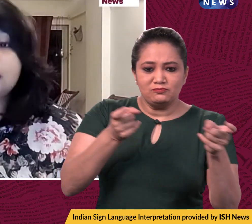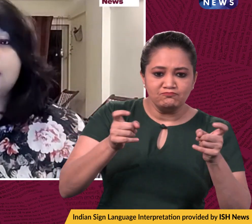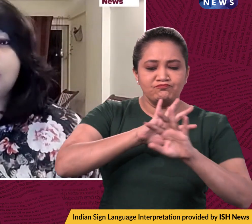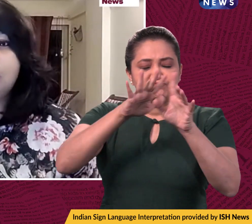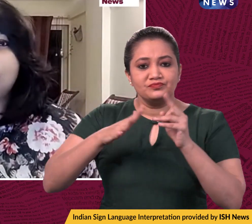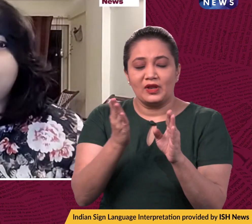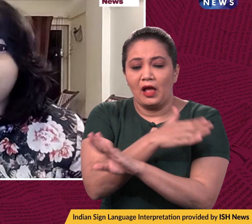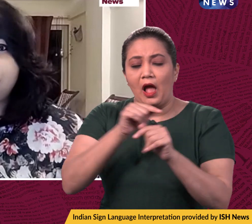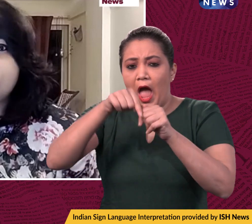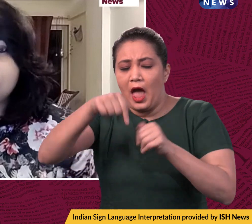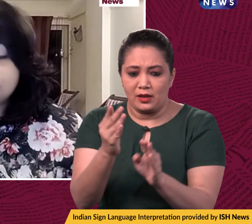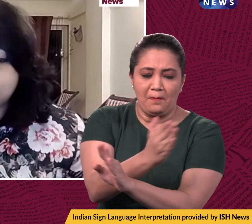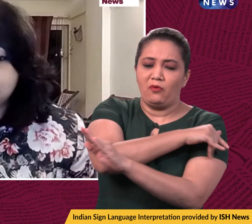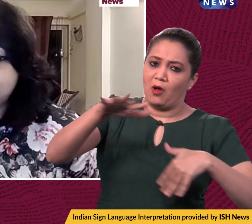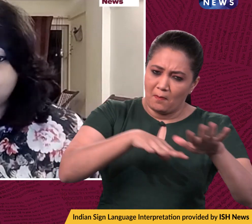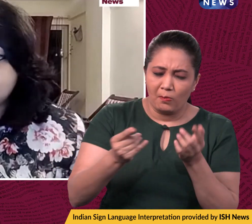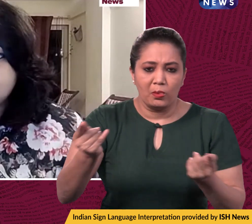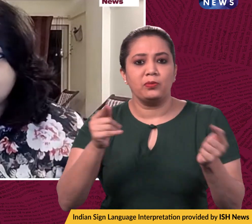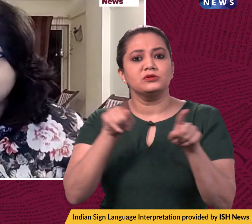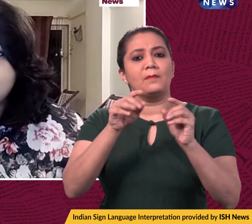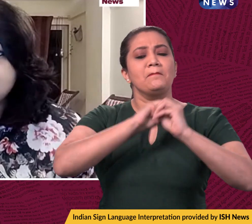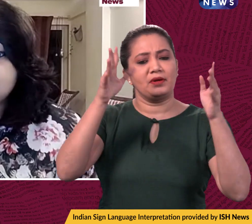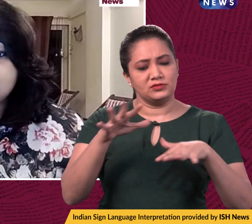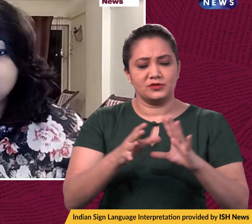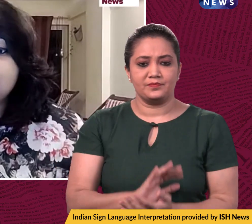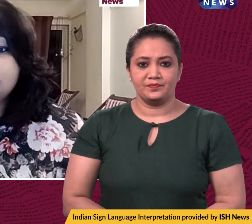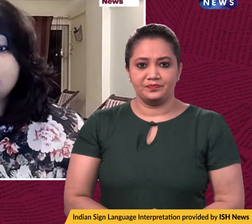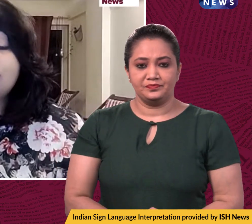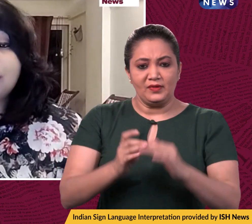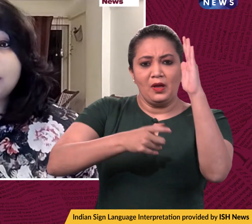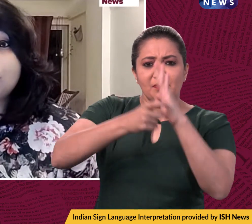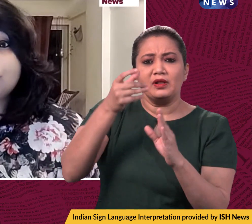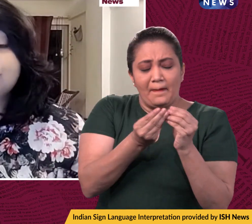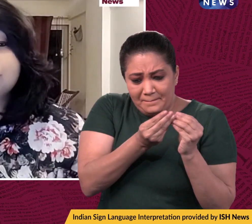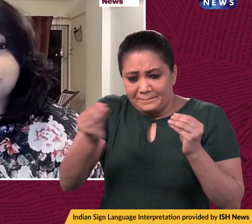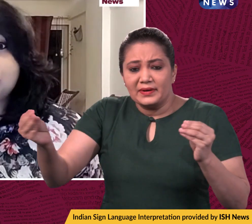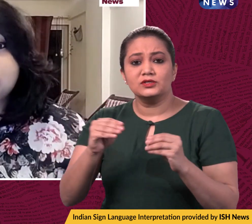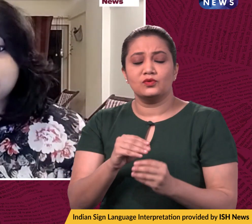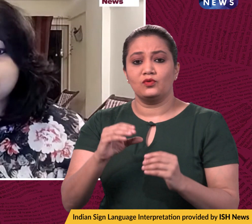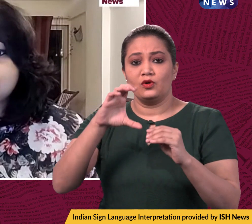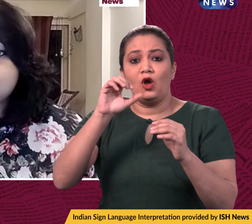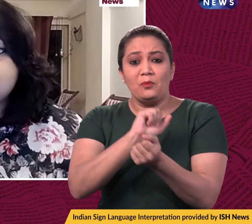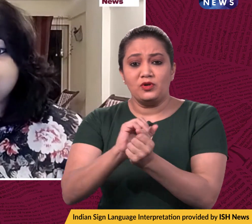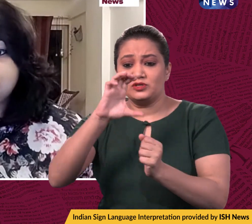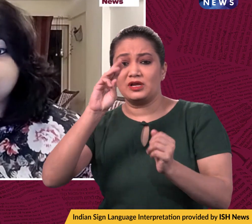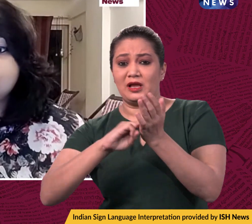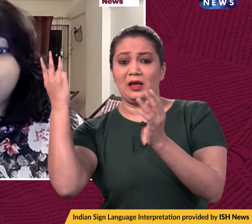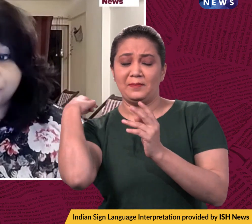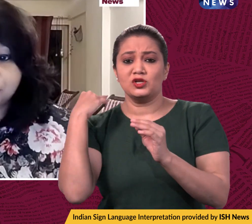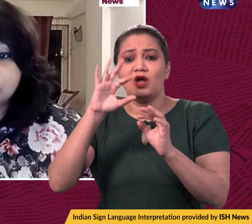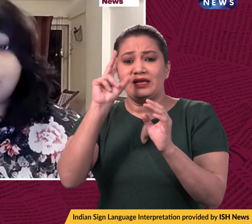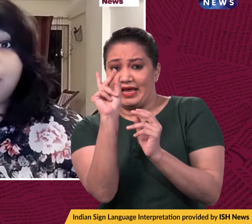in the city ahead of assembly polls. Now, interestingly, the building is very close to the Deputy Commissioner of